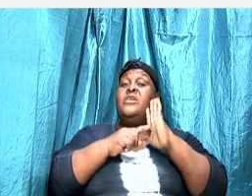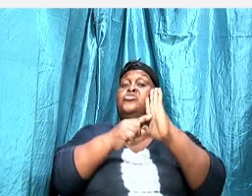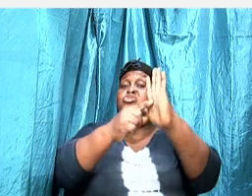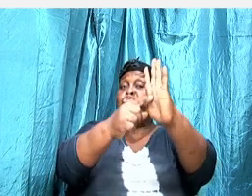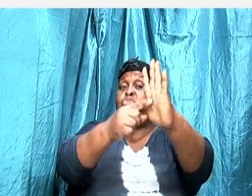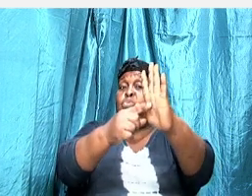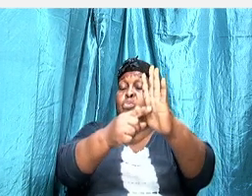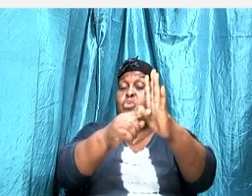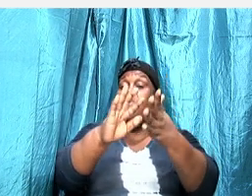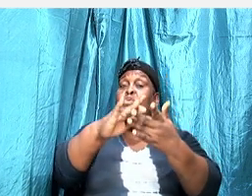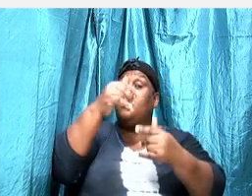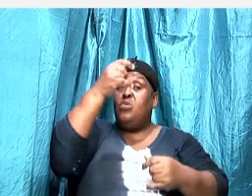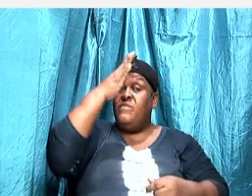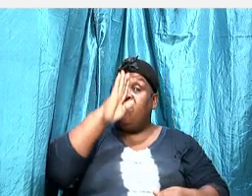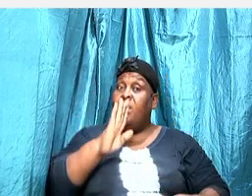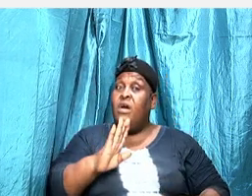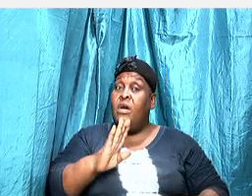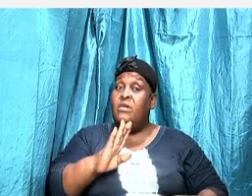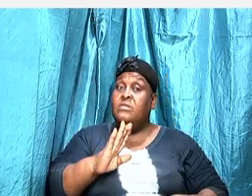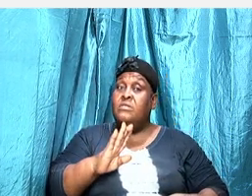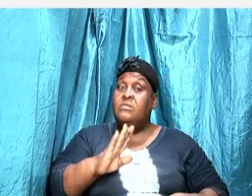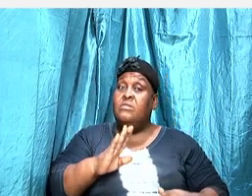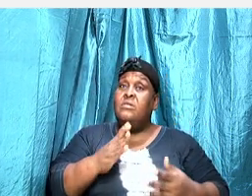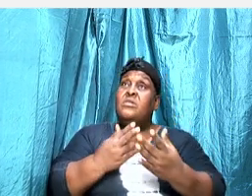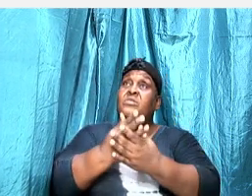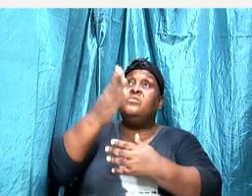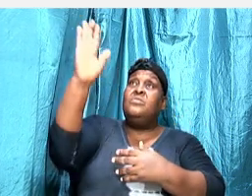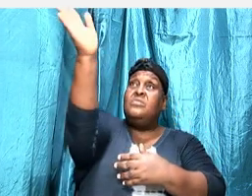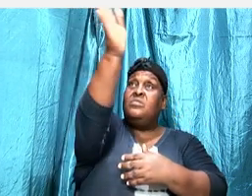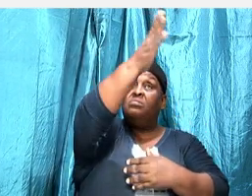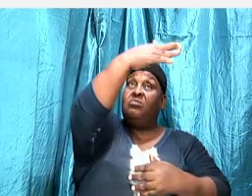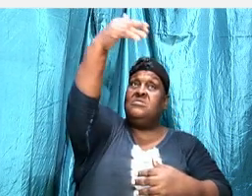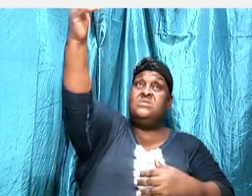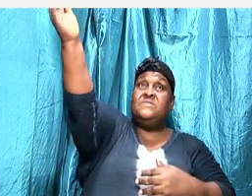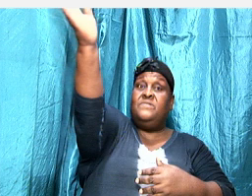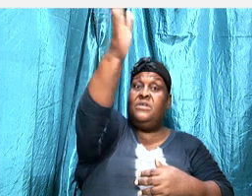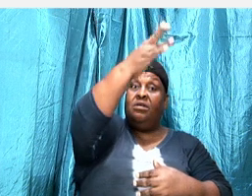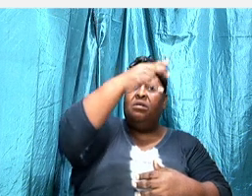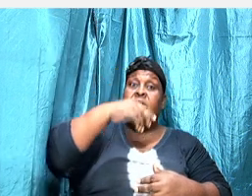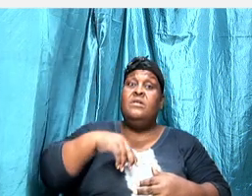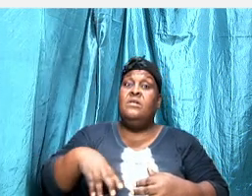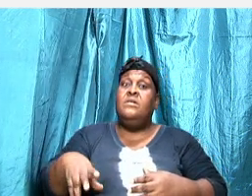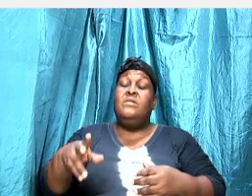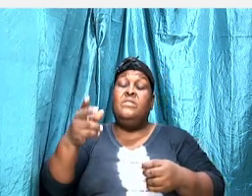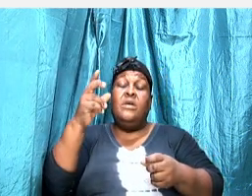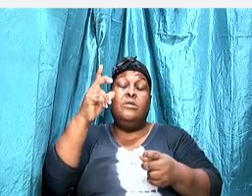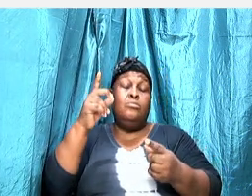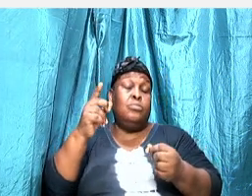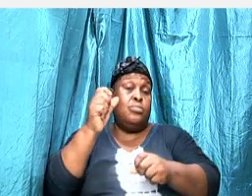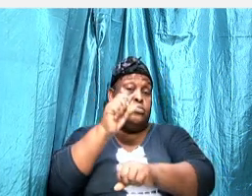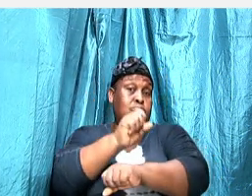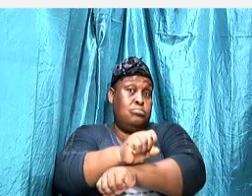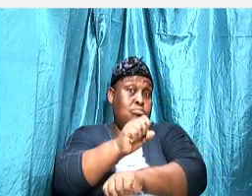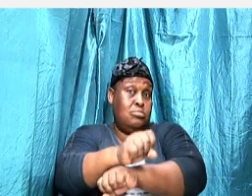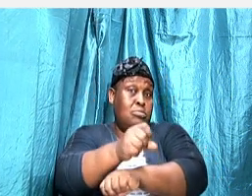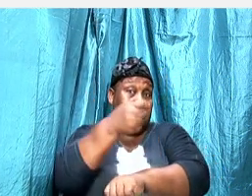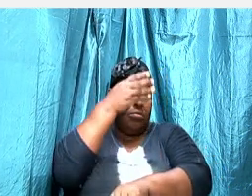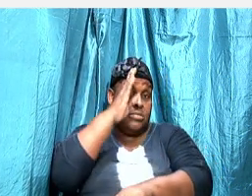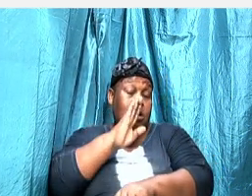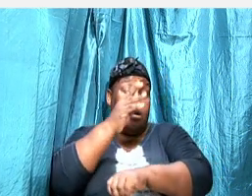God, through the firmament that showeth his handiwork. These things, normally when you look at these